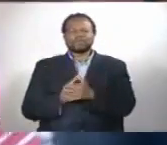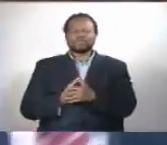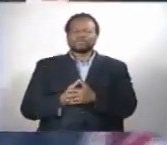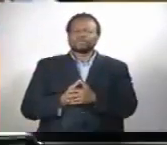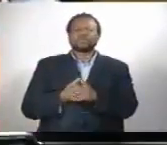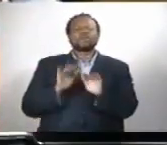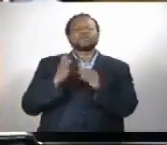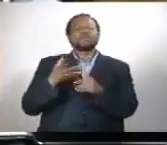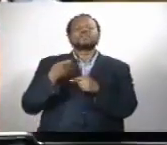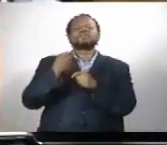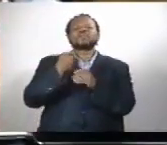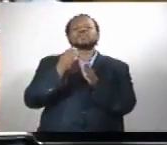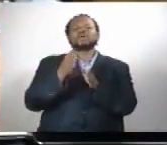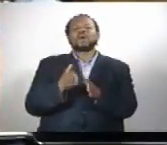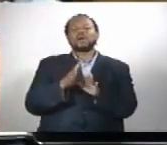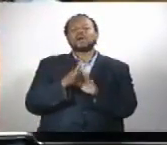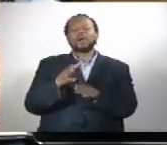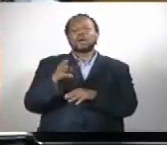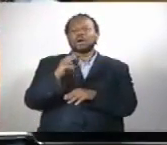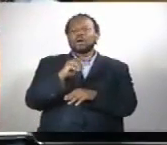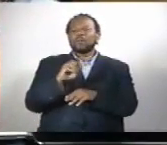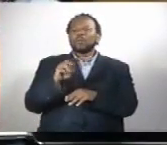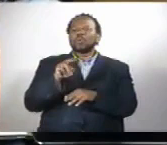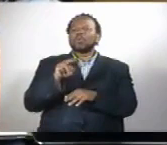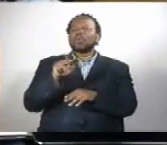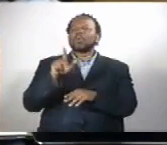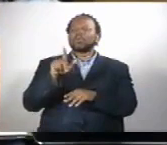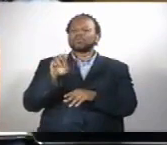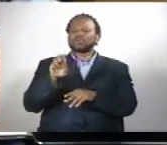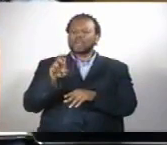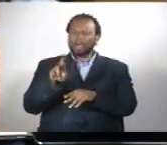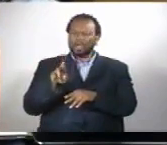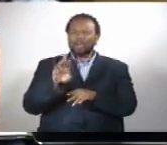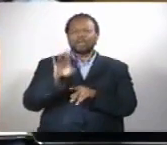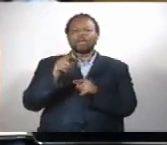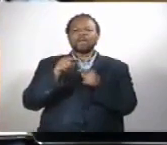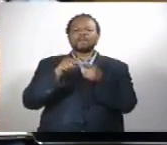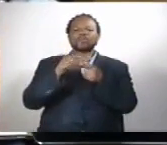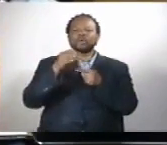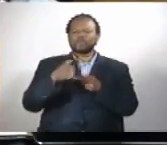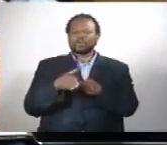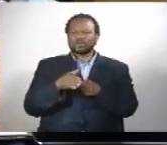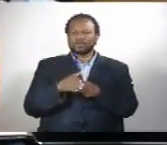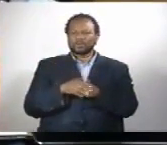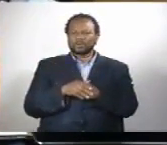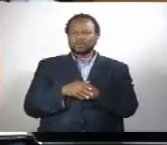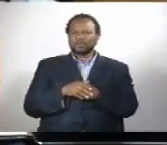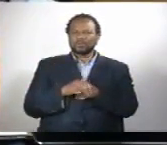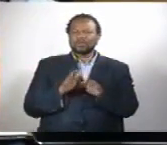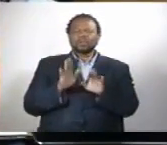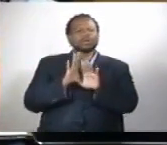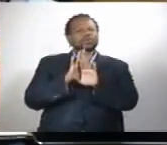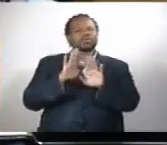Order, Speaker. Honourable Mulder. Honourable Speaker, a point of order is no, not no, wait, sexism,